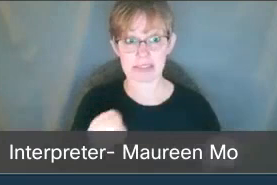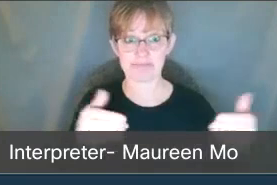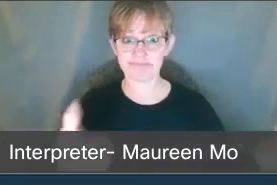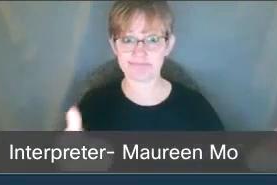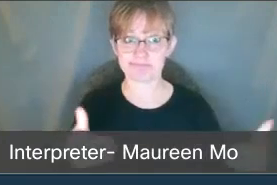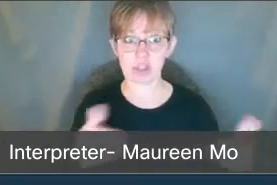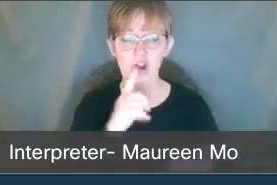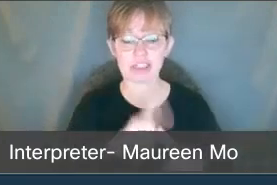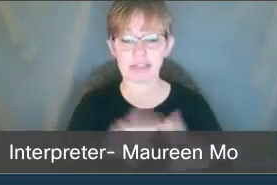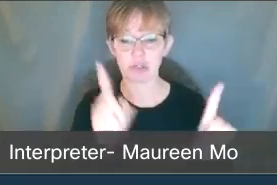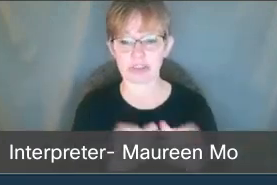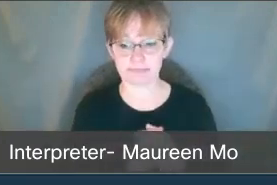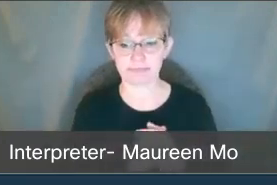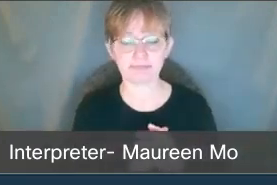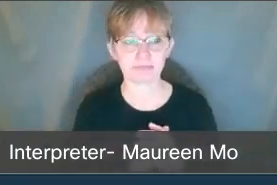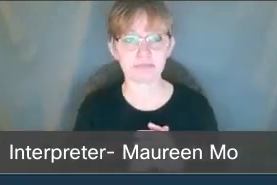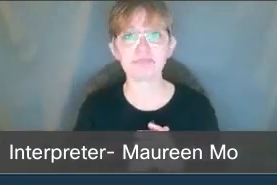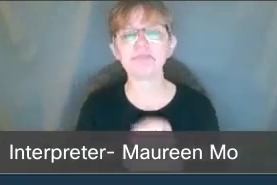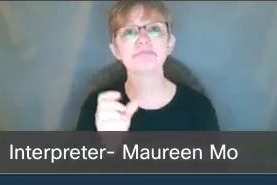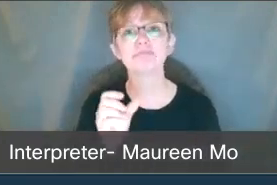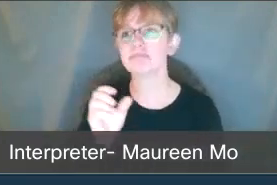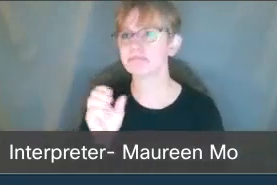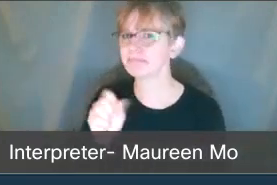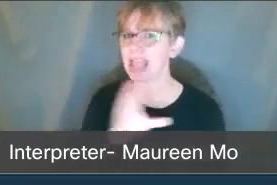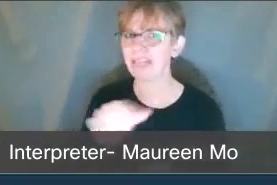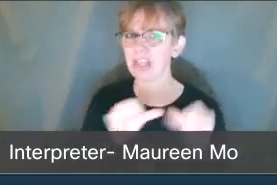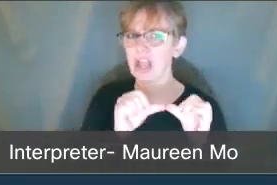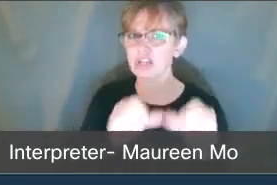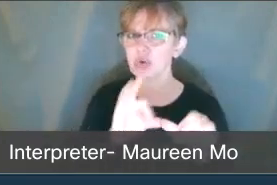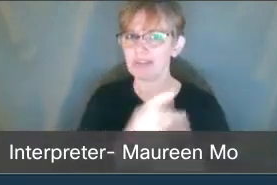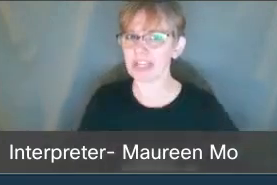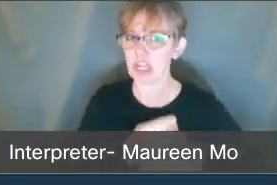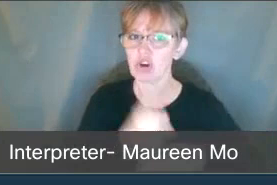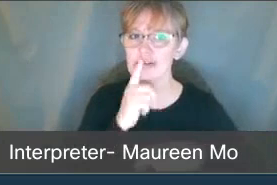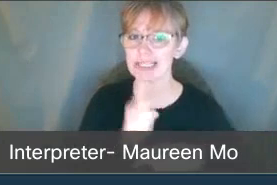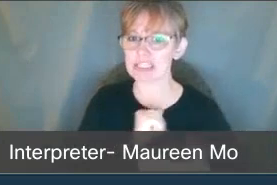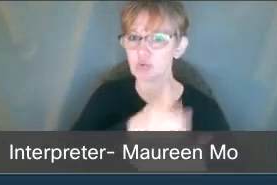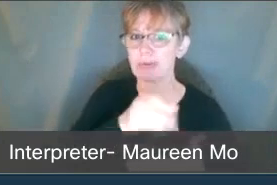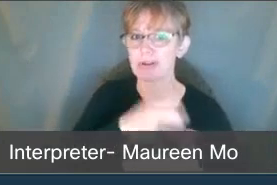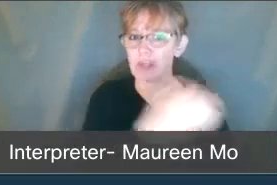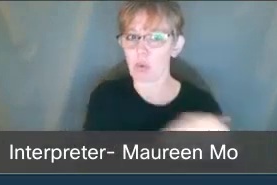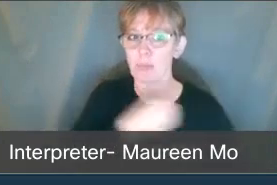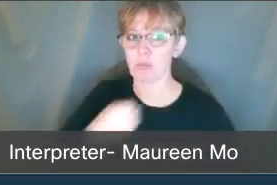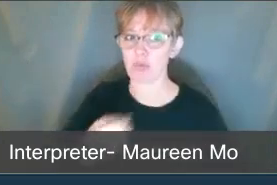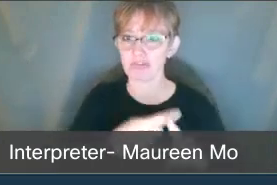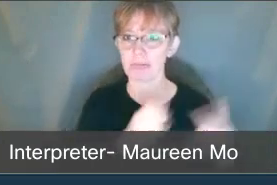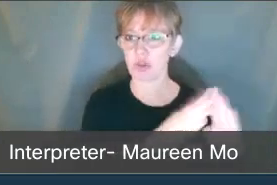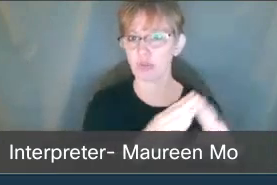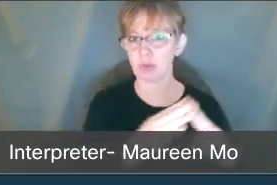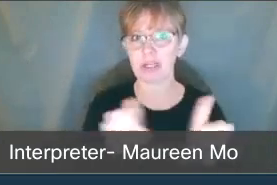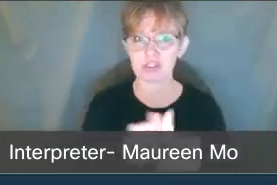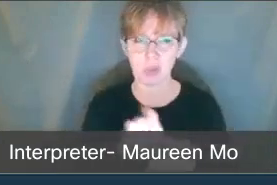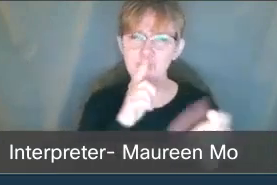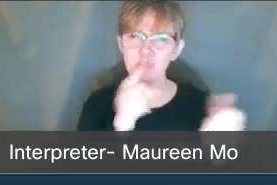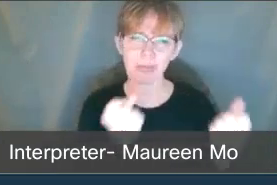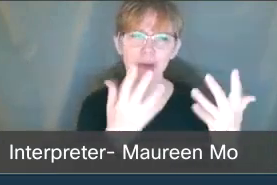addition, the continuity of care is interrupted if they are removed from the community, et cetera. Yeah, there's lots of reasons